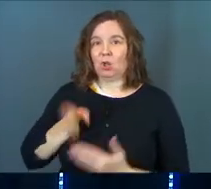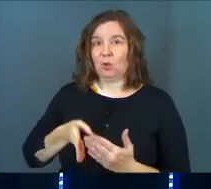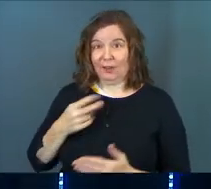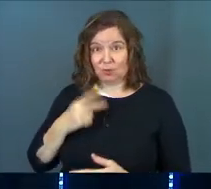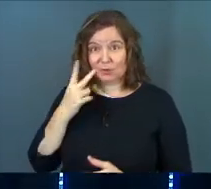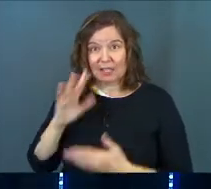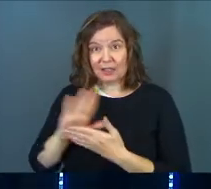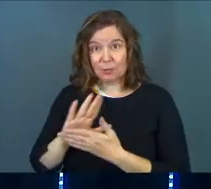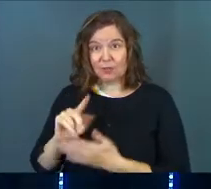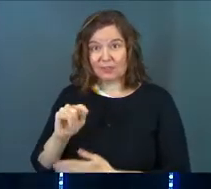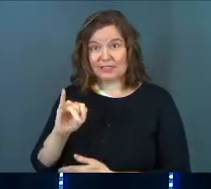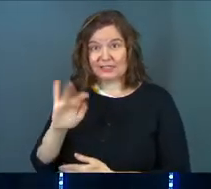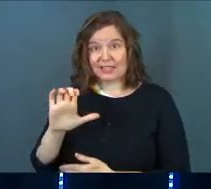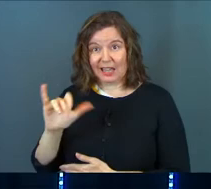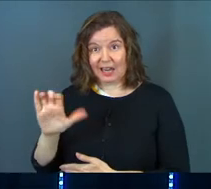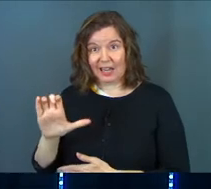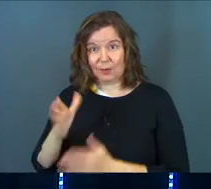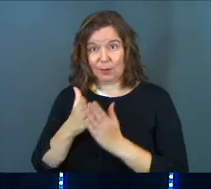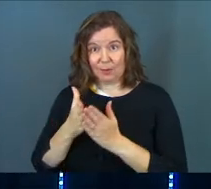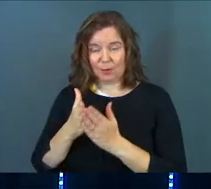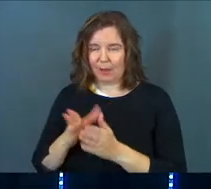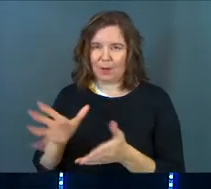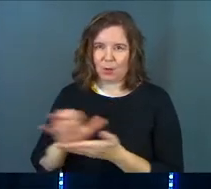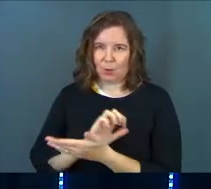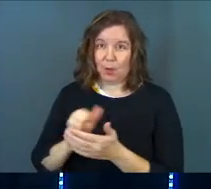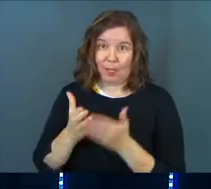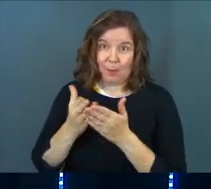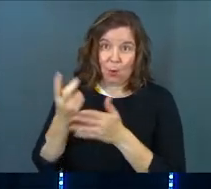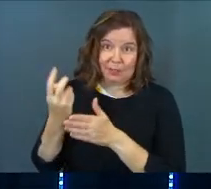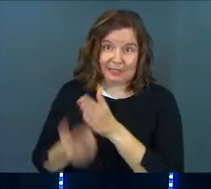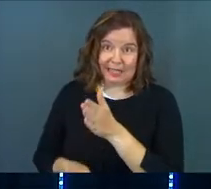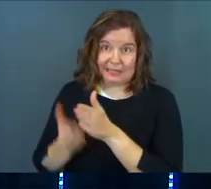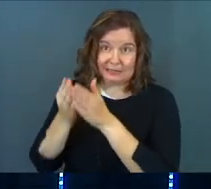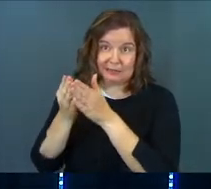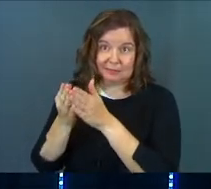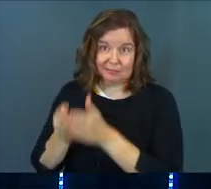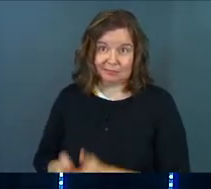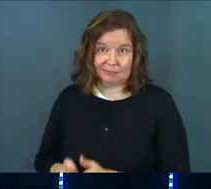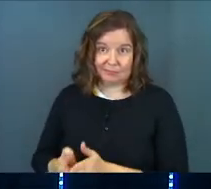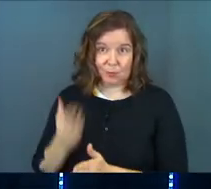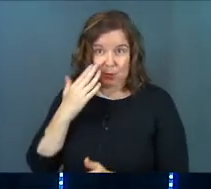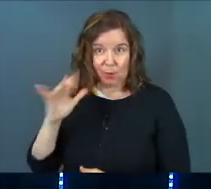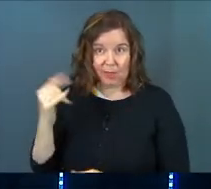You've seen Titanic. I'm not going to ruin the ending. The boat sinks, right? We all know that.